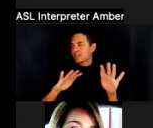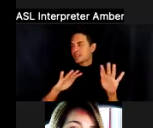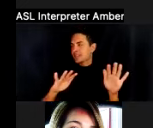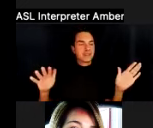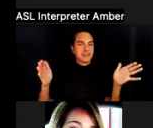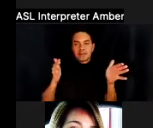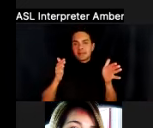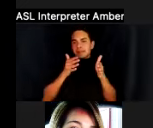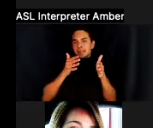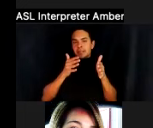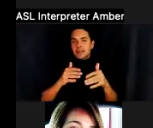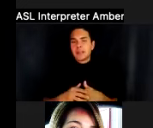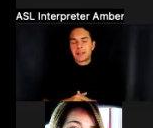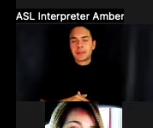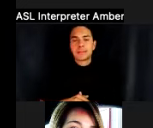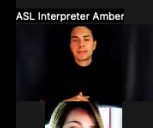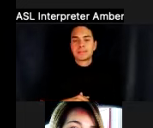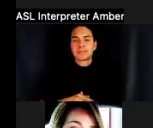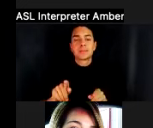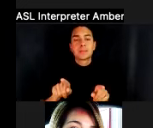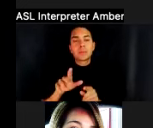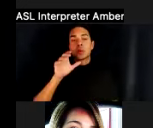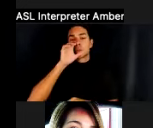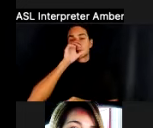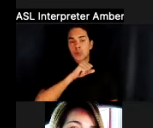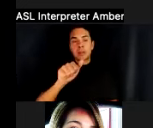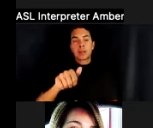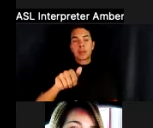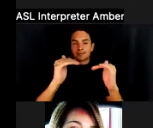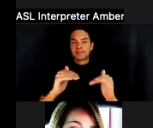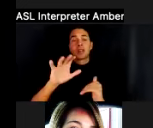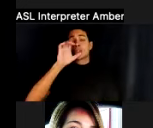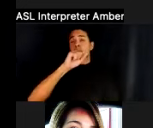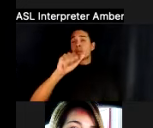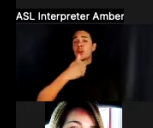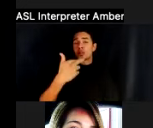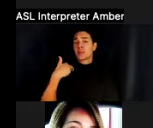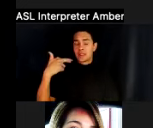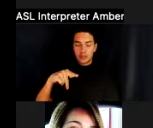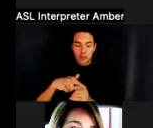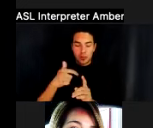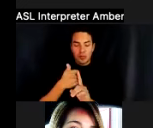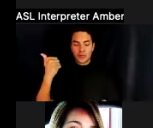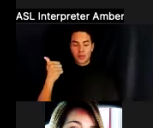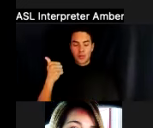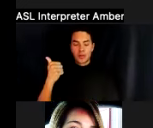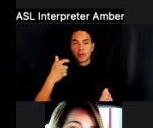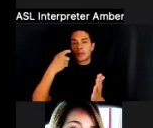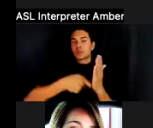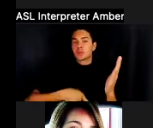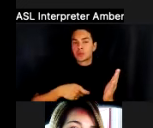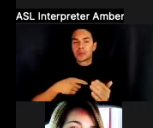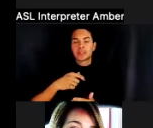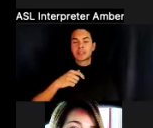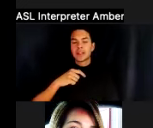then we see assuming other religions to avoid persecution, right? And we couldn't pray until 1978,